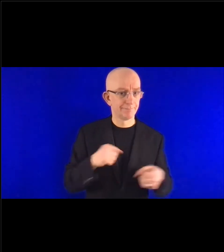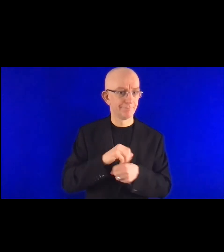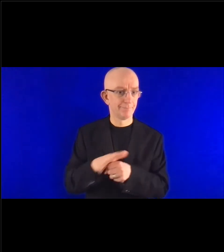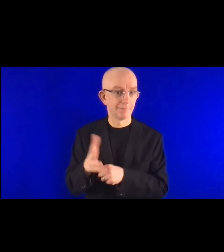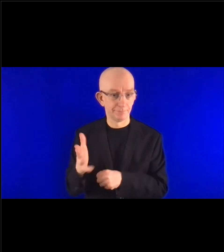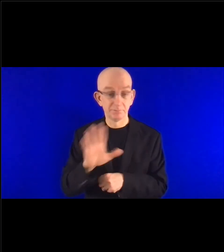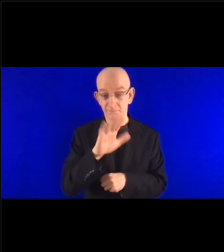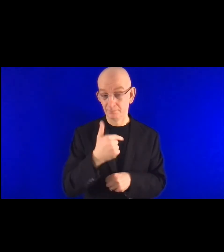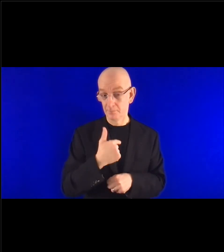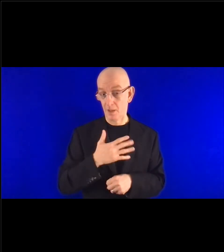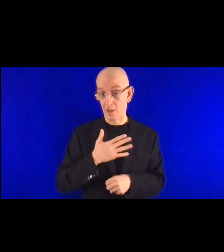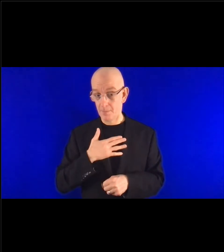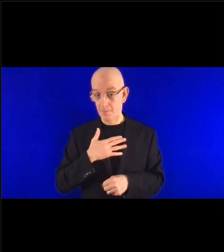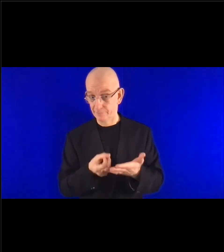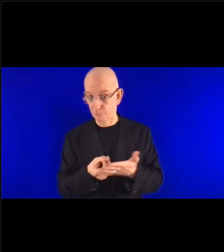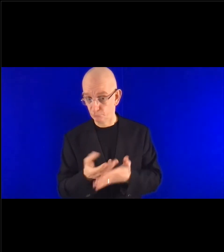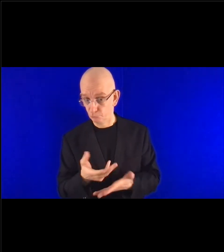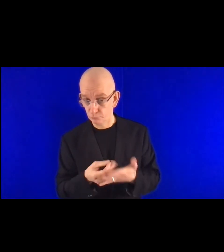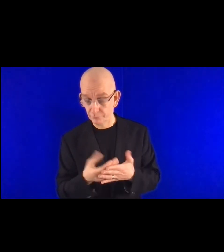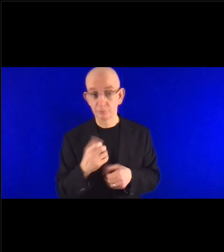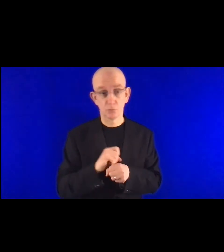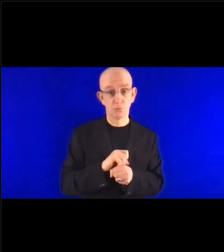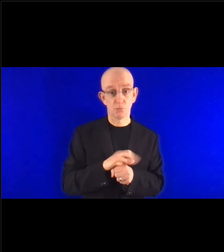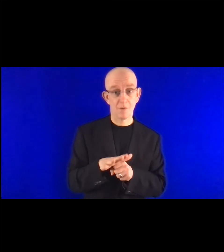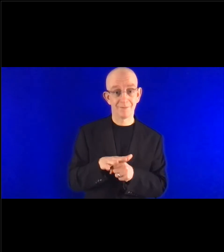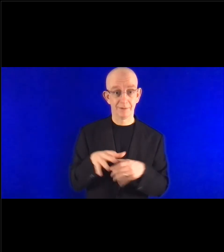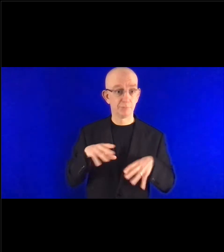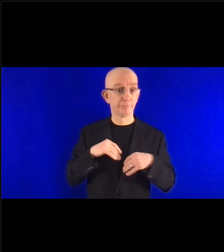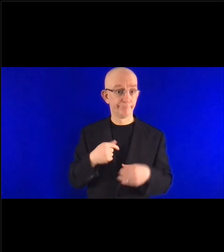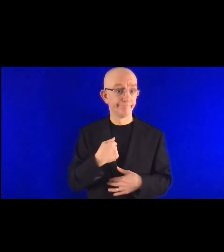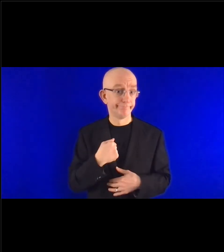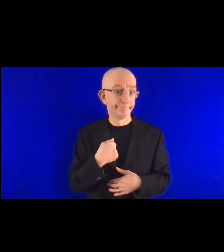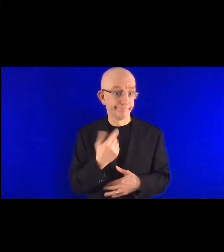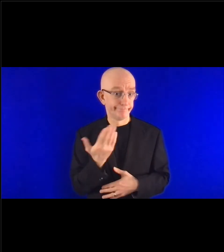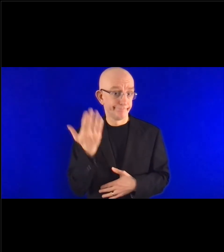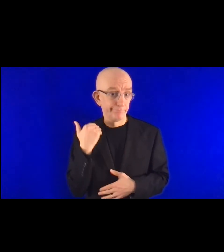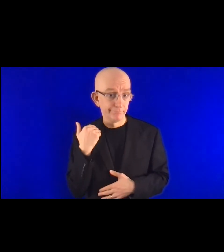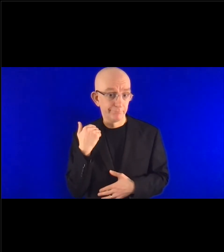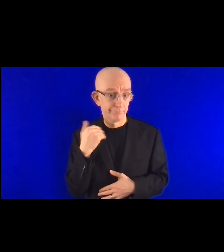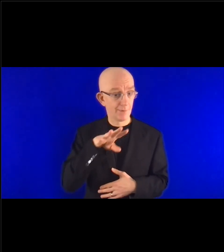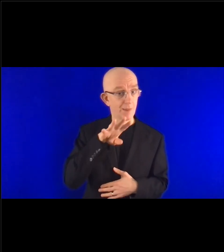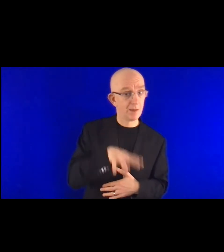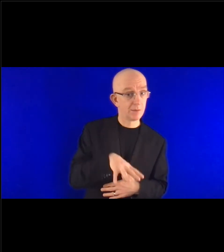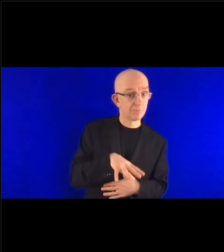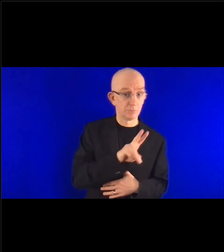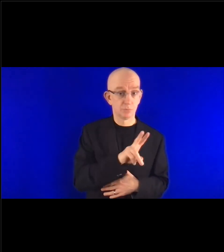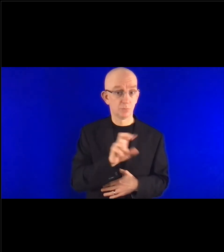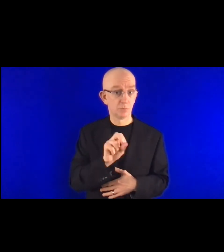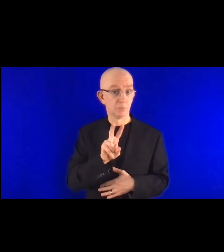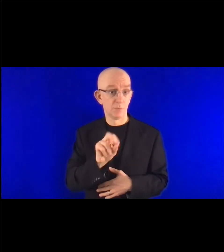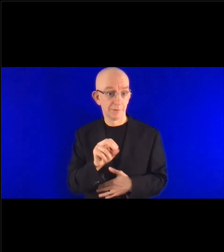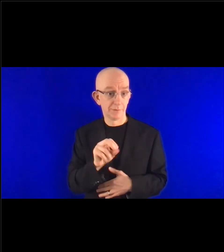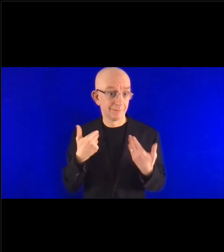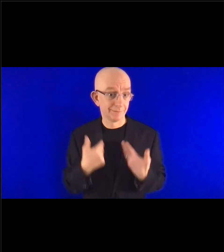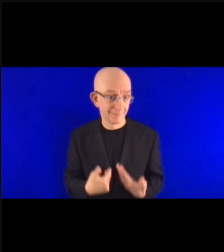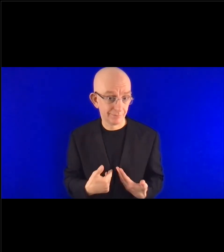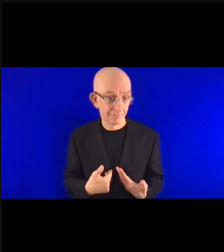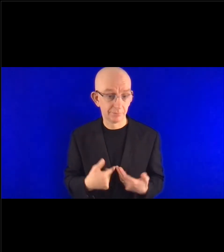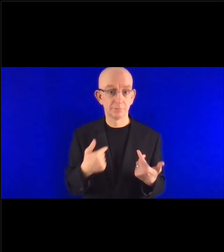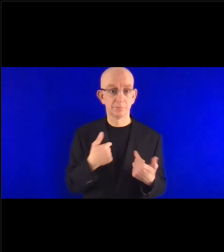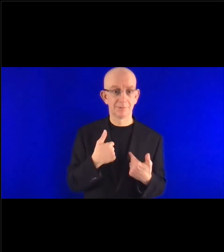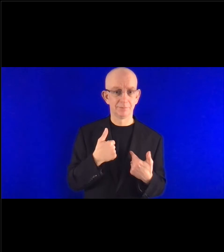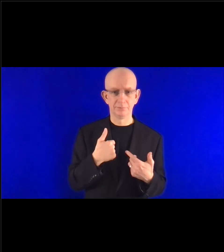of people who, like me, immunosuppressed and with 3 pre-existing conditions and a disability, were the perfect case to die as a result